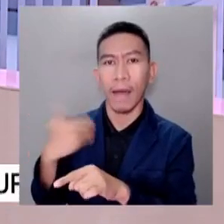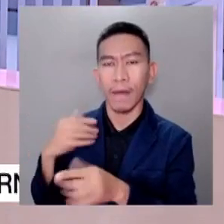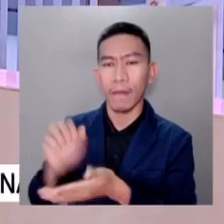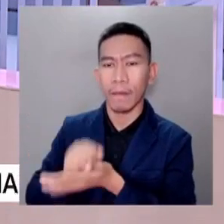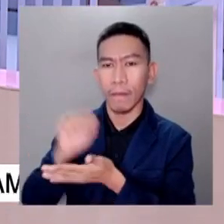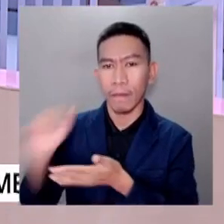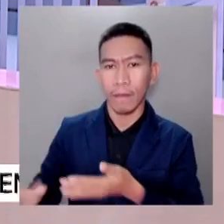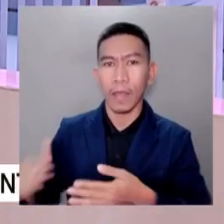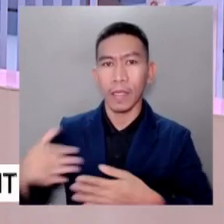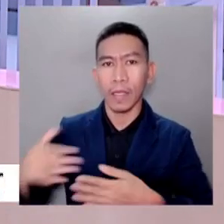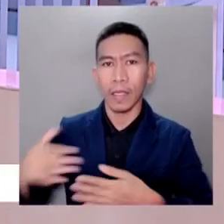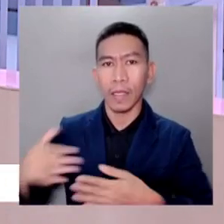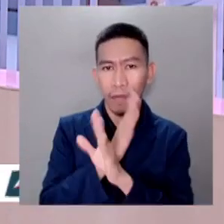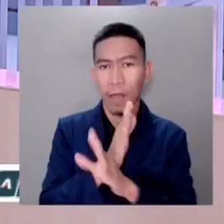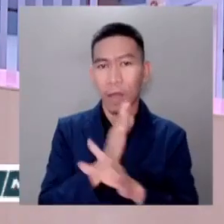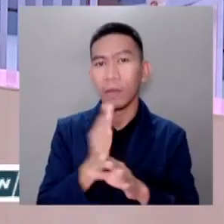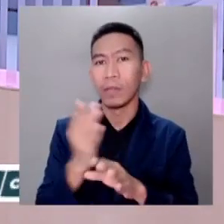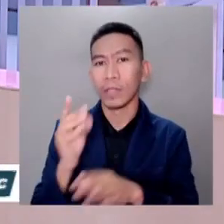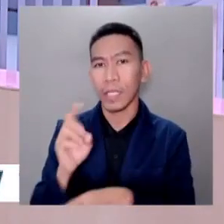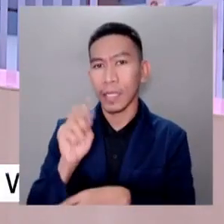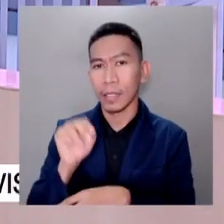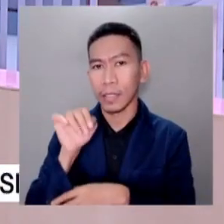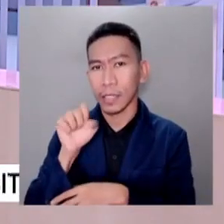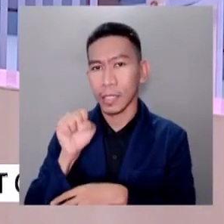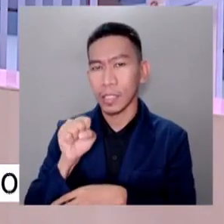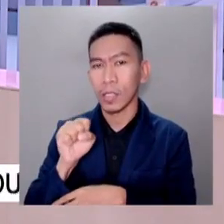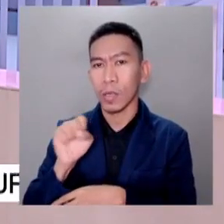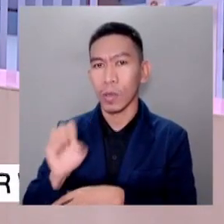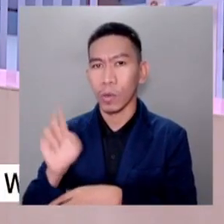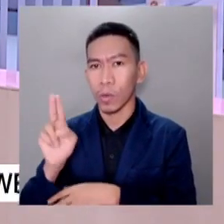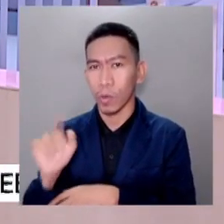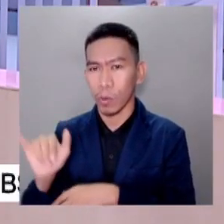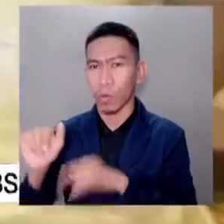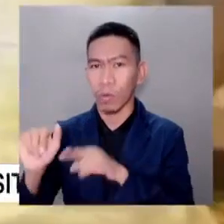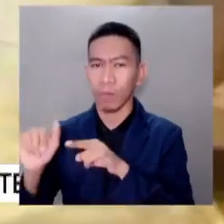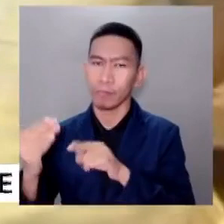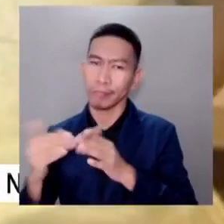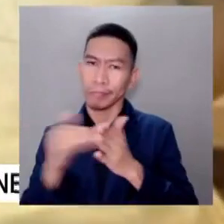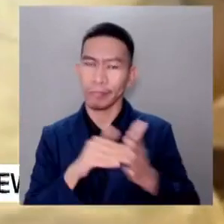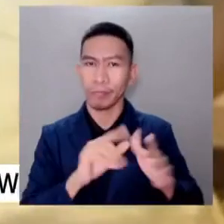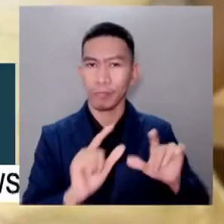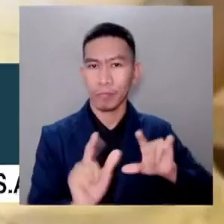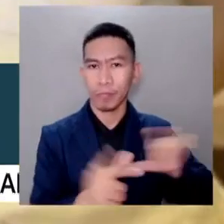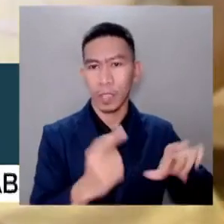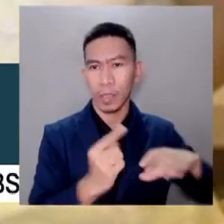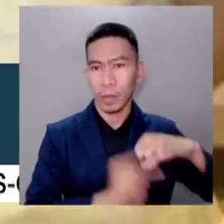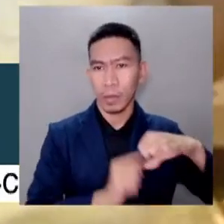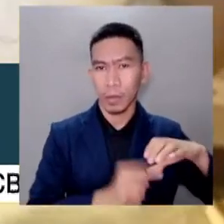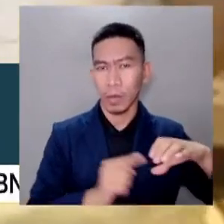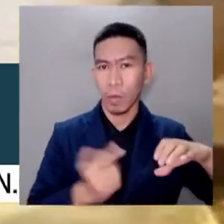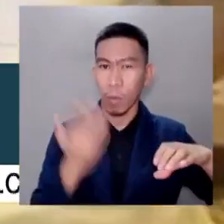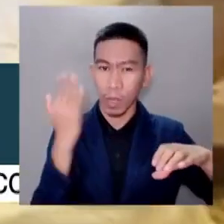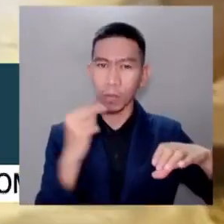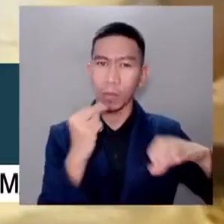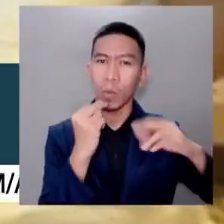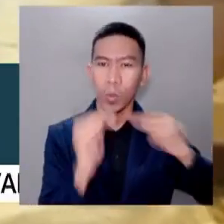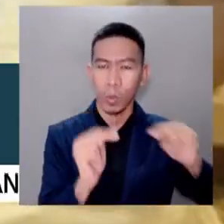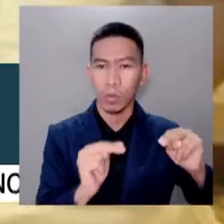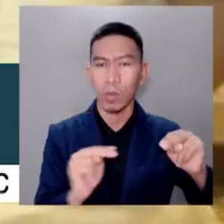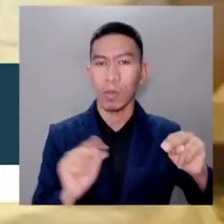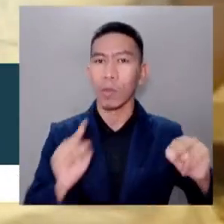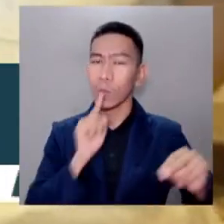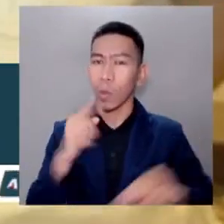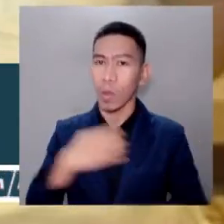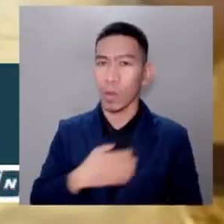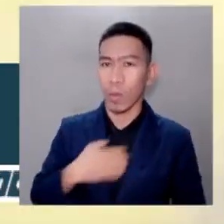Davao-based businessman Dennis Oy against ABS-CBN over its news reports. The Office of the Prosecutor said the complaints were dismissed due